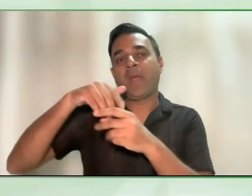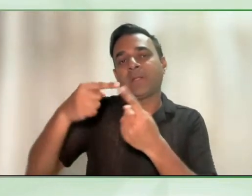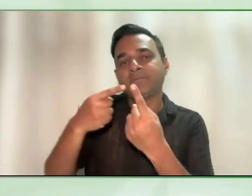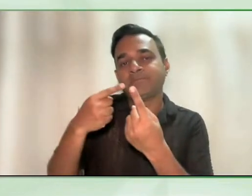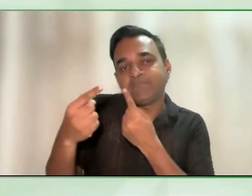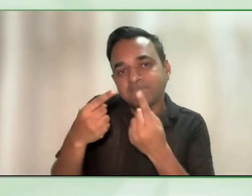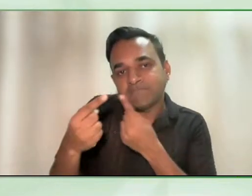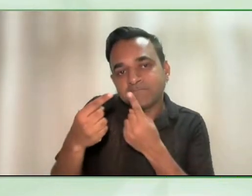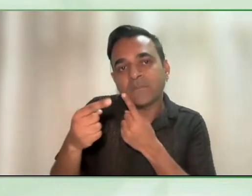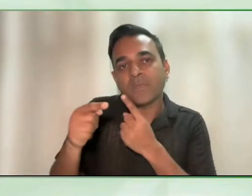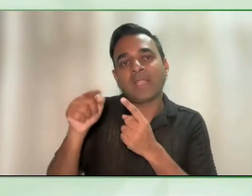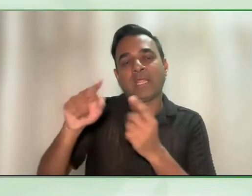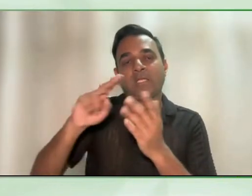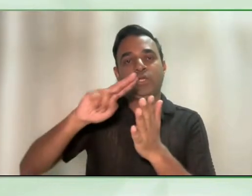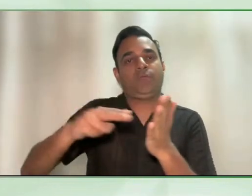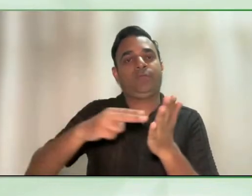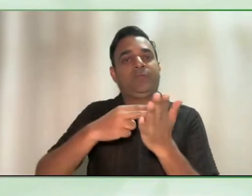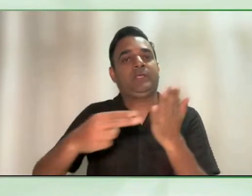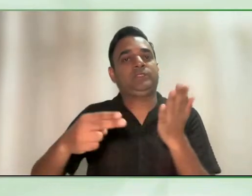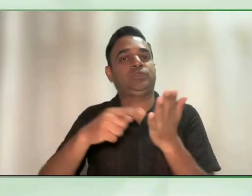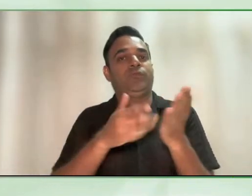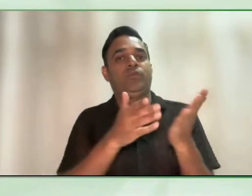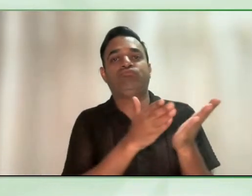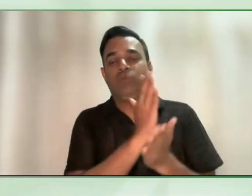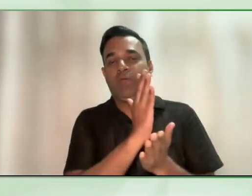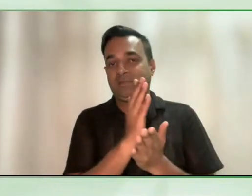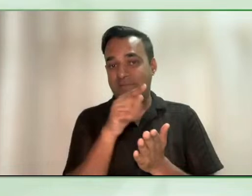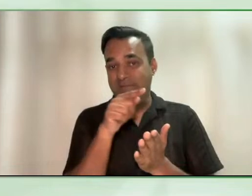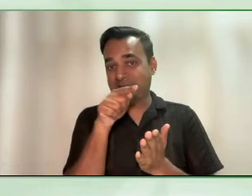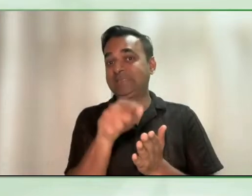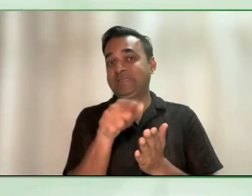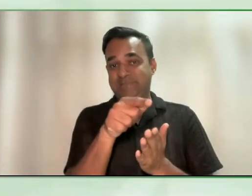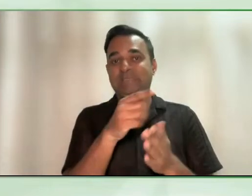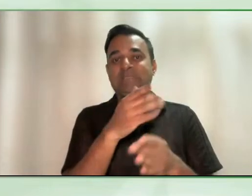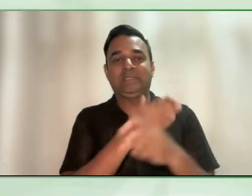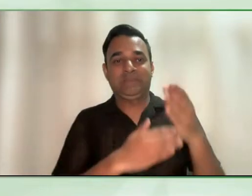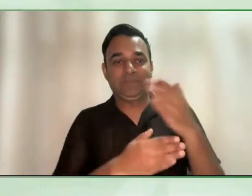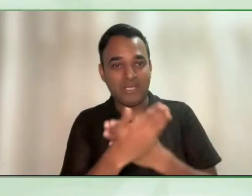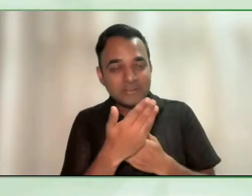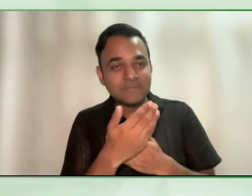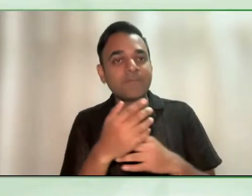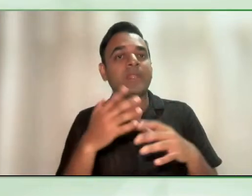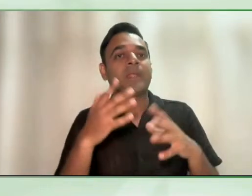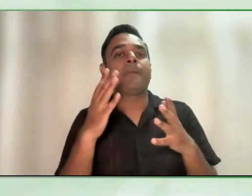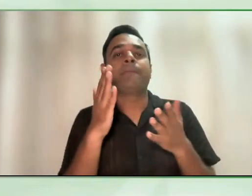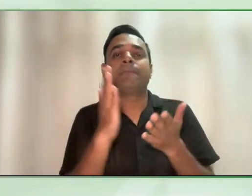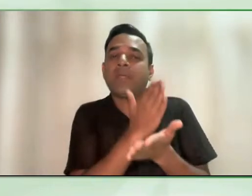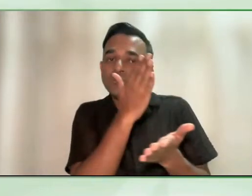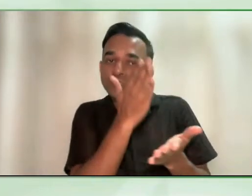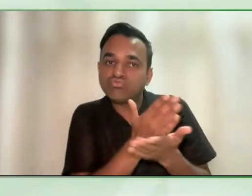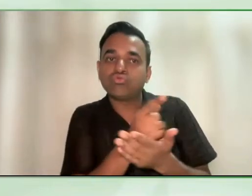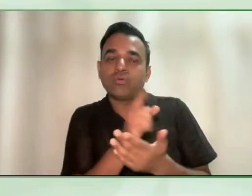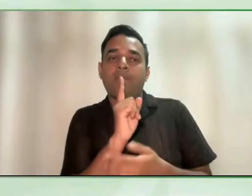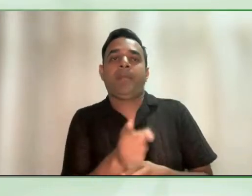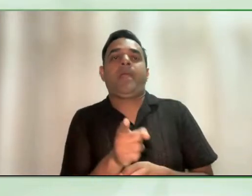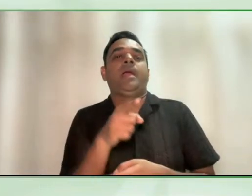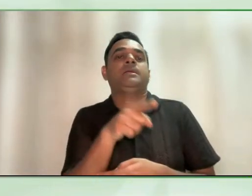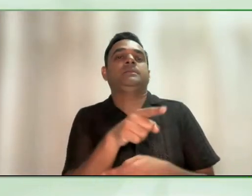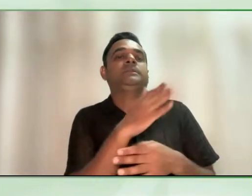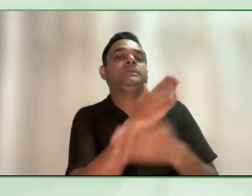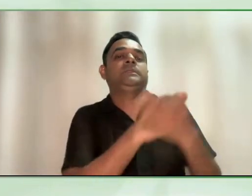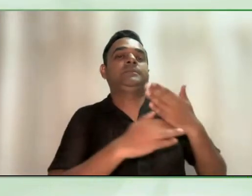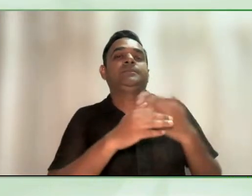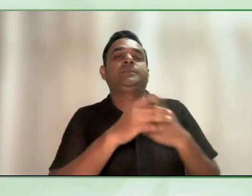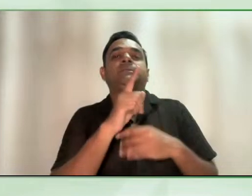a global and existential issue, we have a population worldwide of 1.3 billion people with